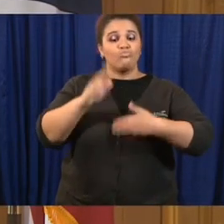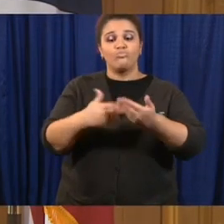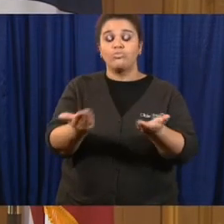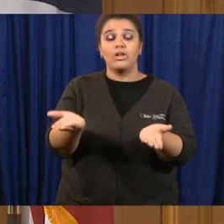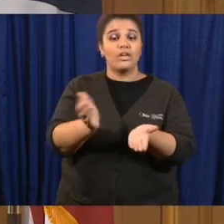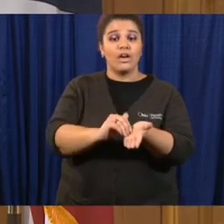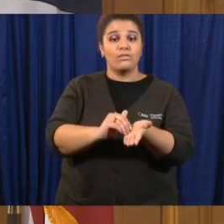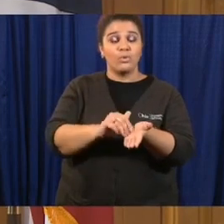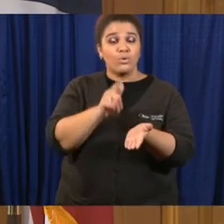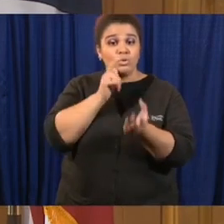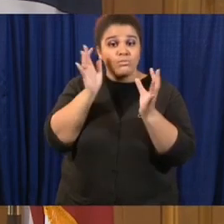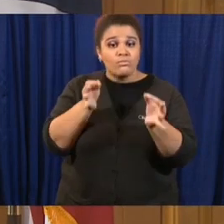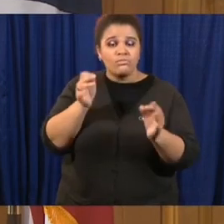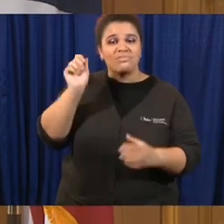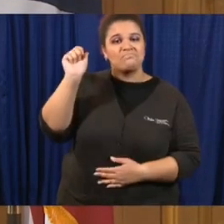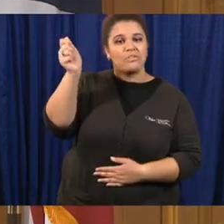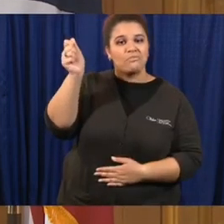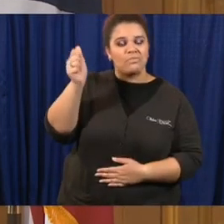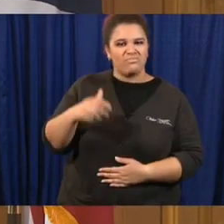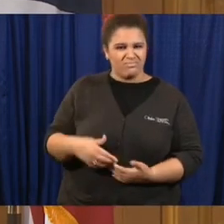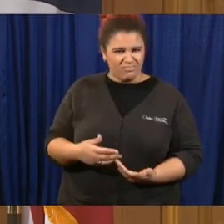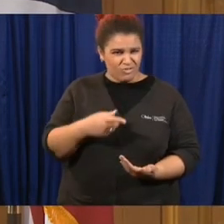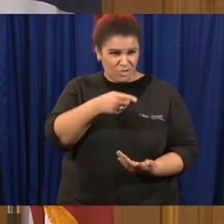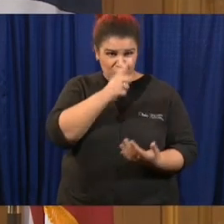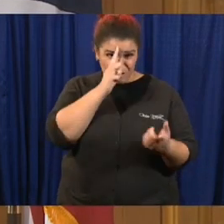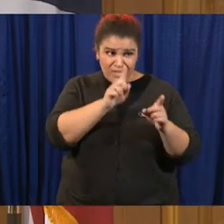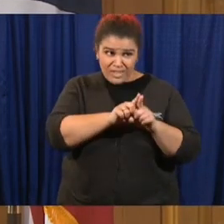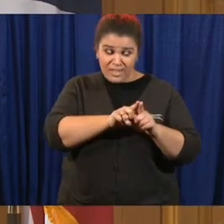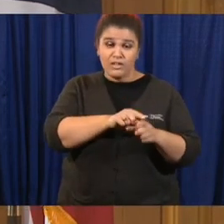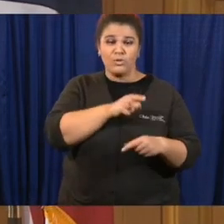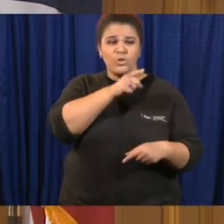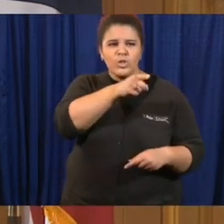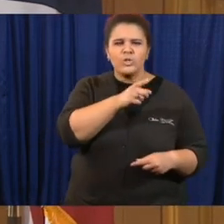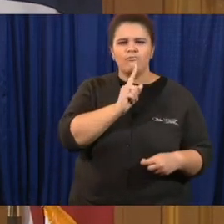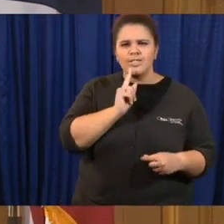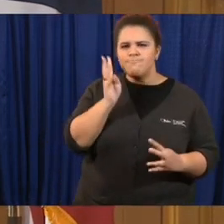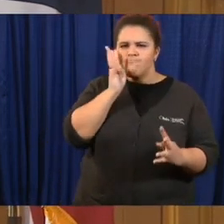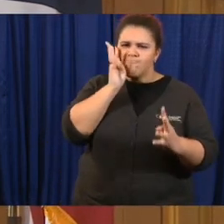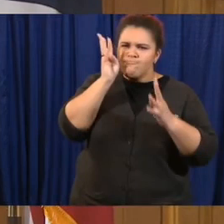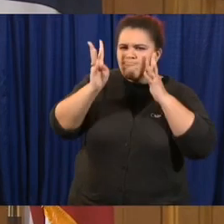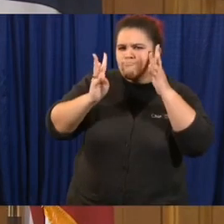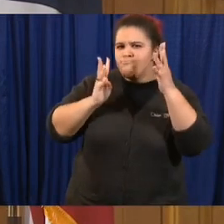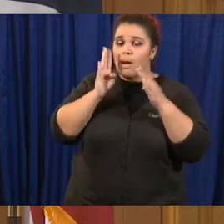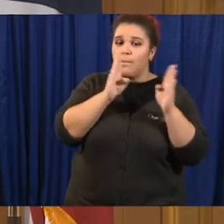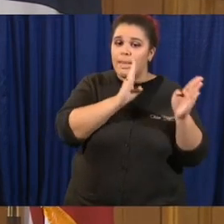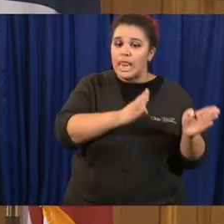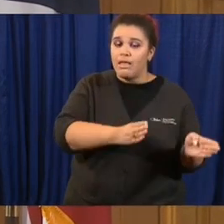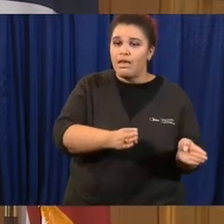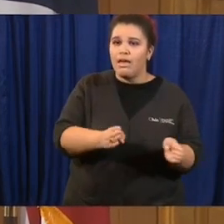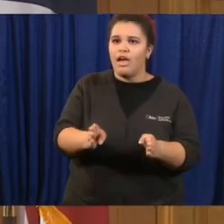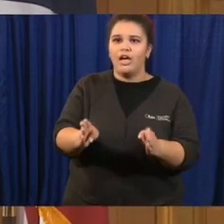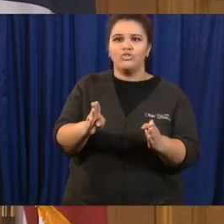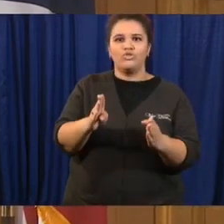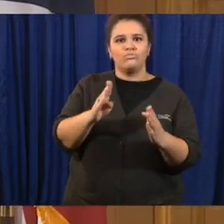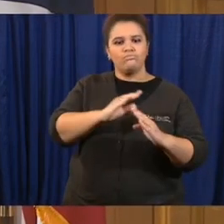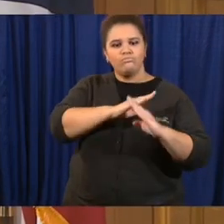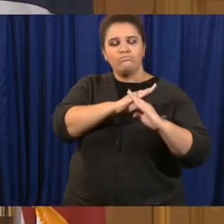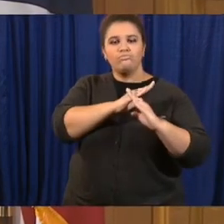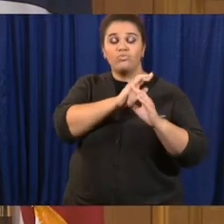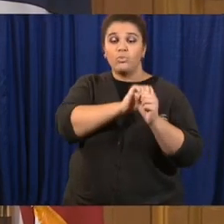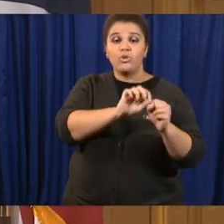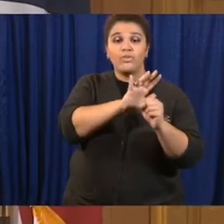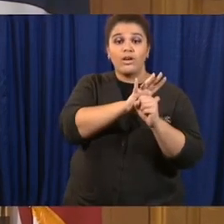Hi, Governor. I want to circle back to something you mentioned earlier, and then about the tweet that President Trump had earlier